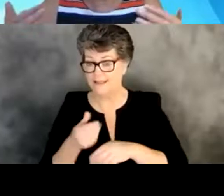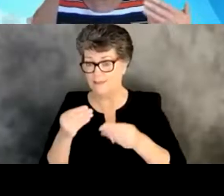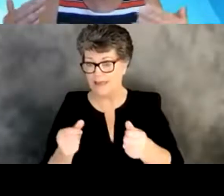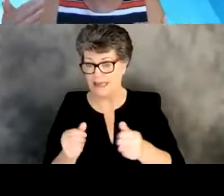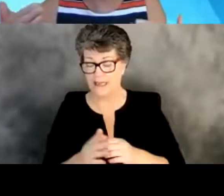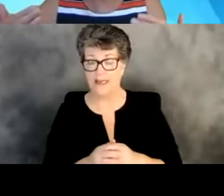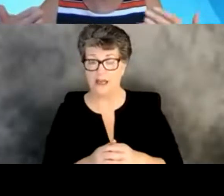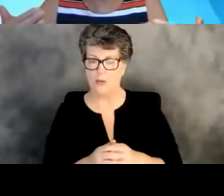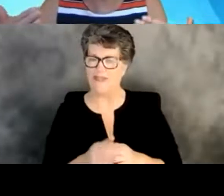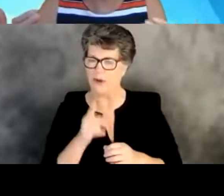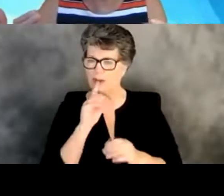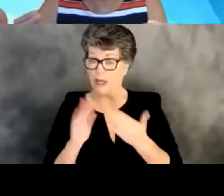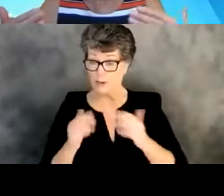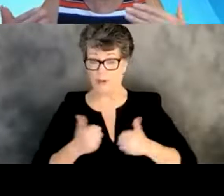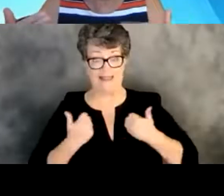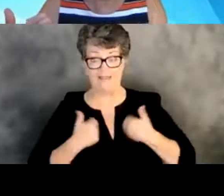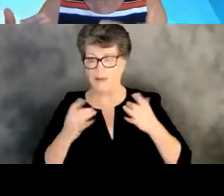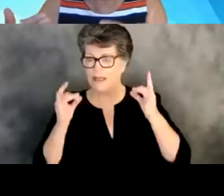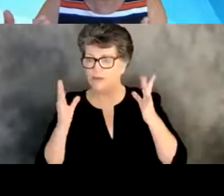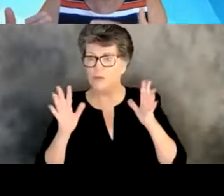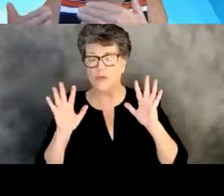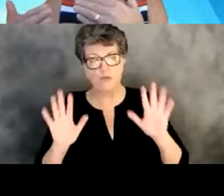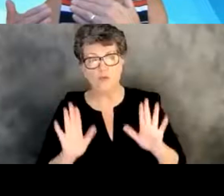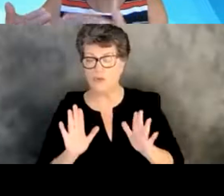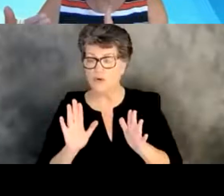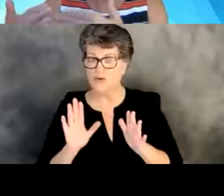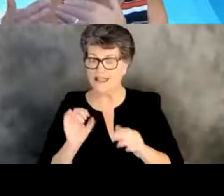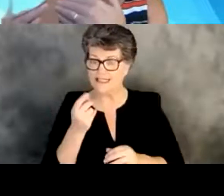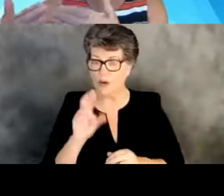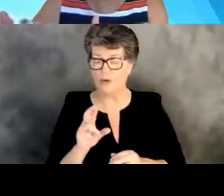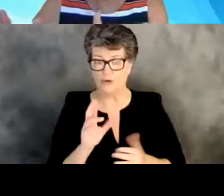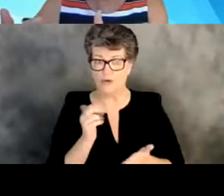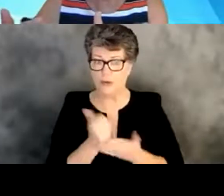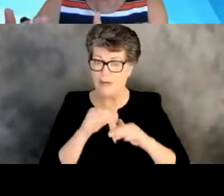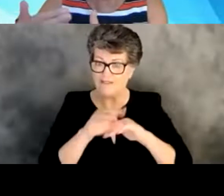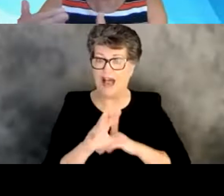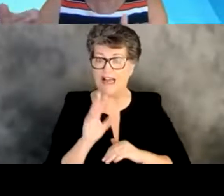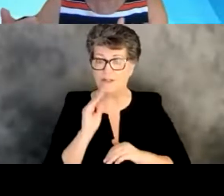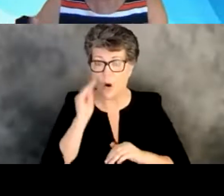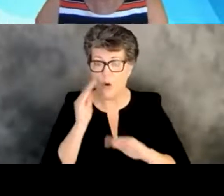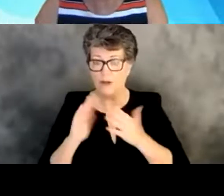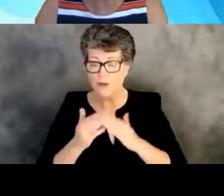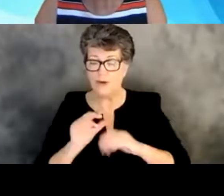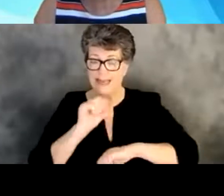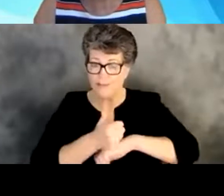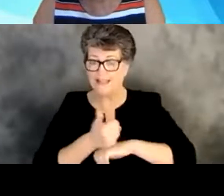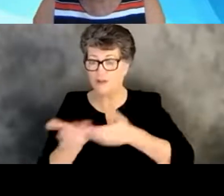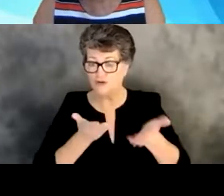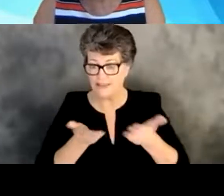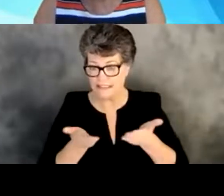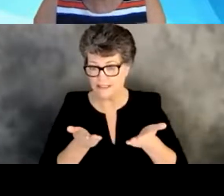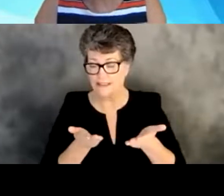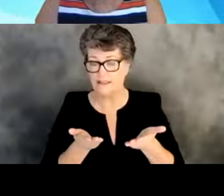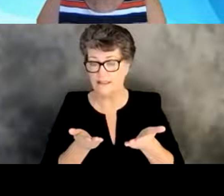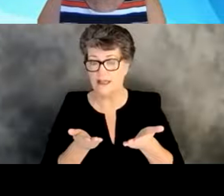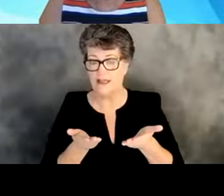that we think community living can be a terrific stakeholder in helping advise that home and community-based services cross-sector